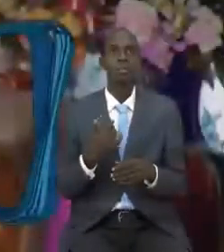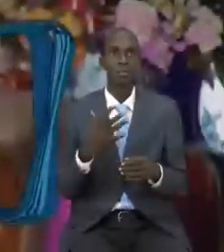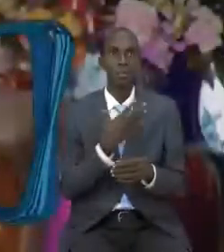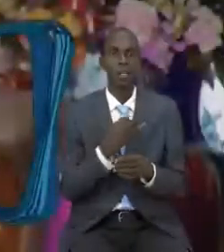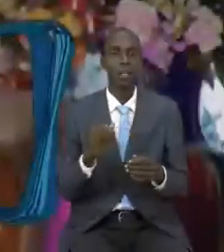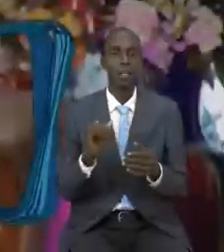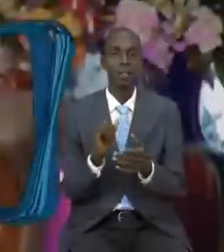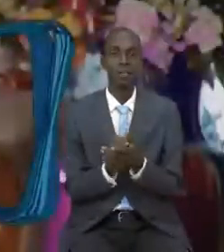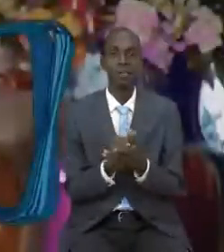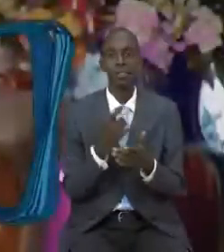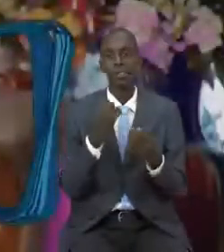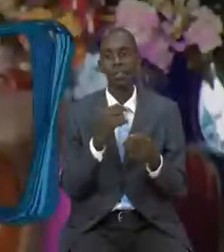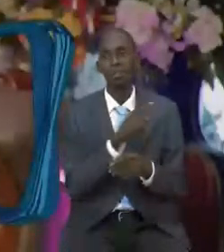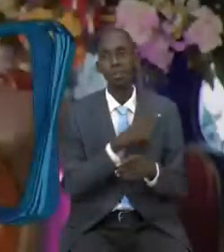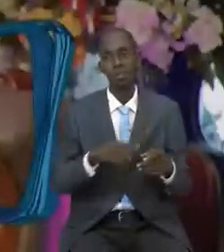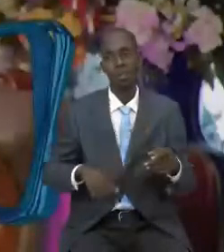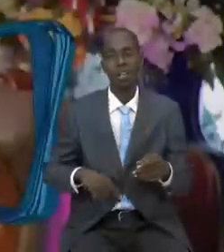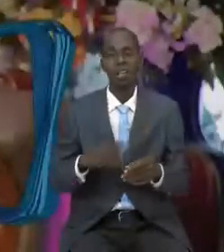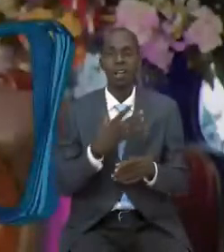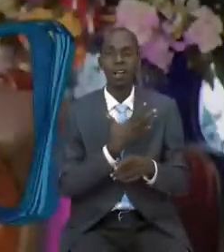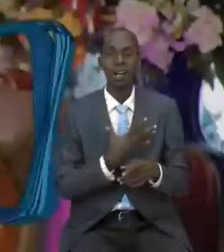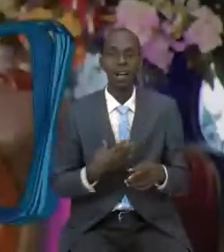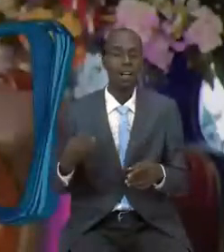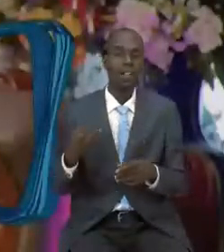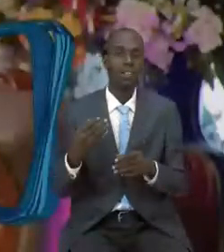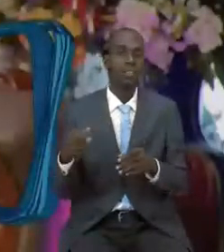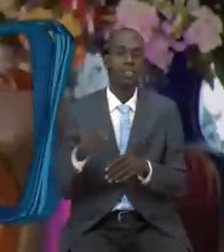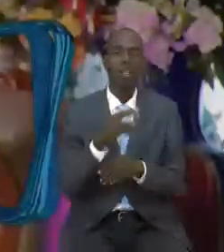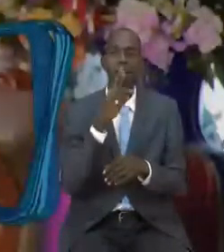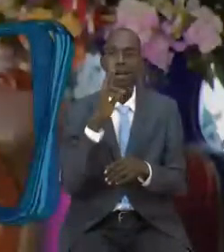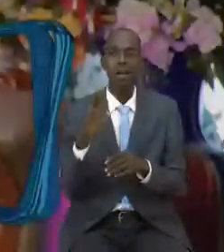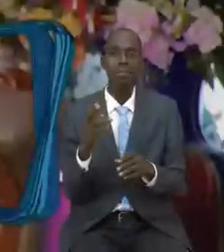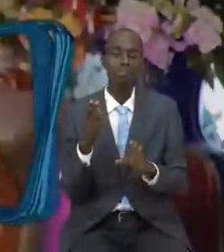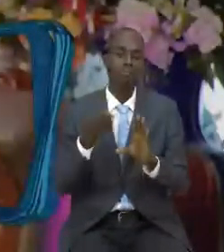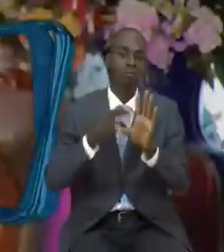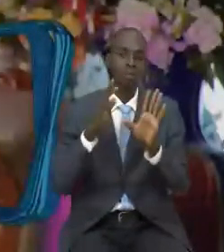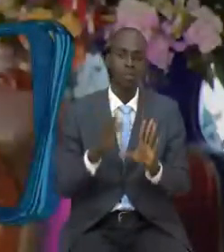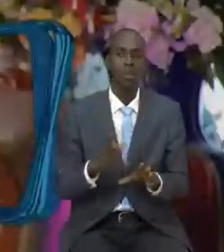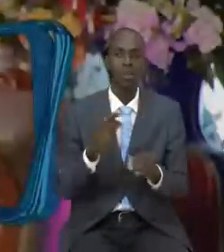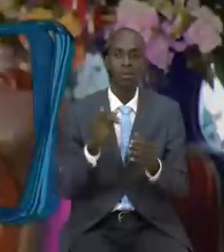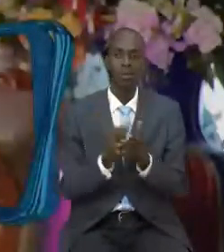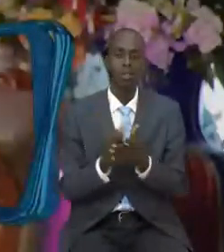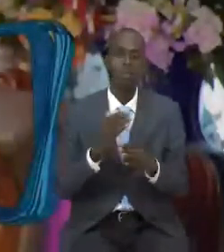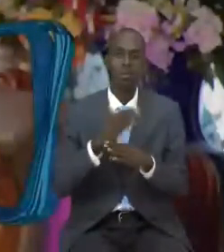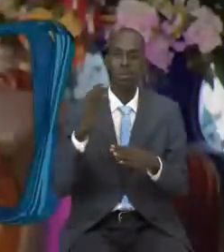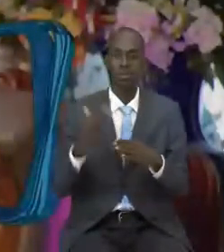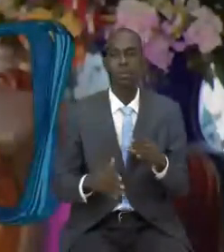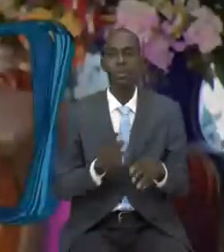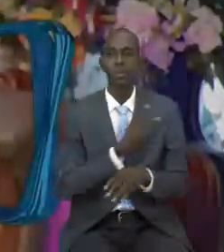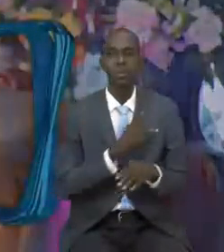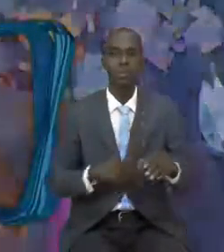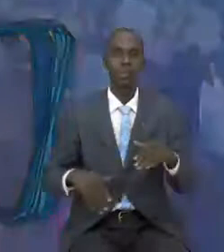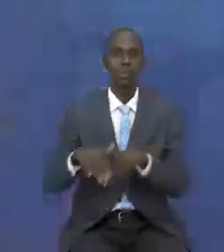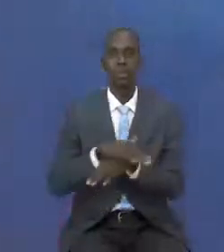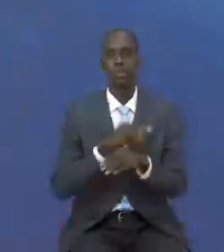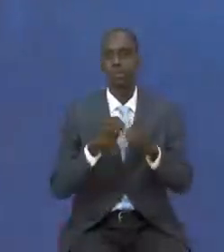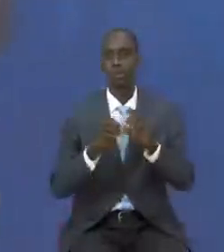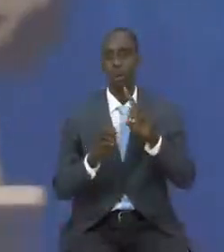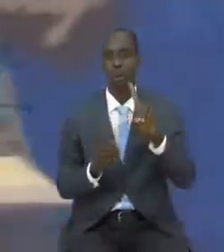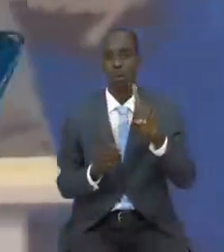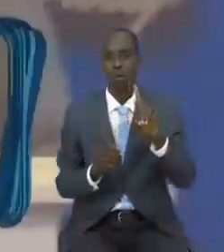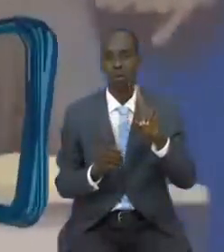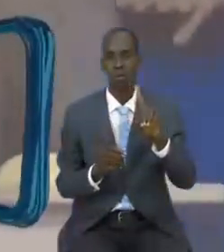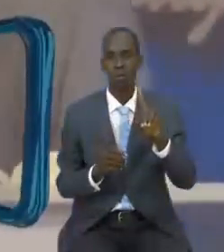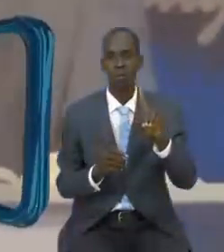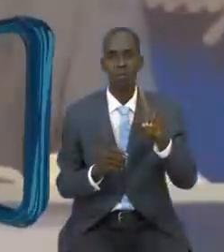the Lord, and they are partakers of that consummate kingdom. Look at number one. Number one